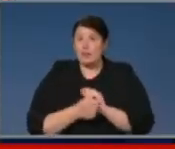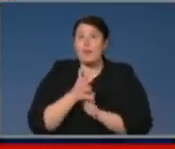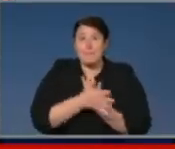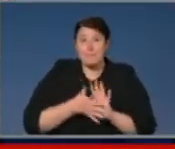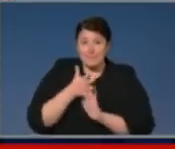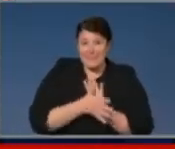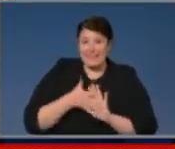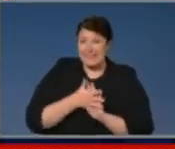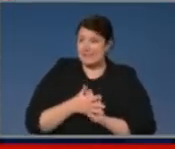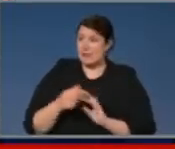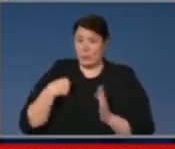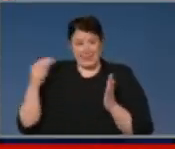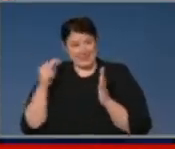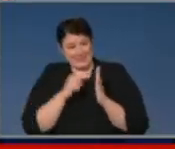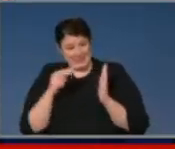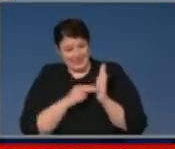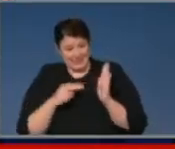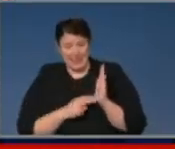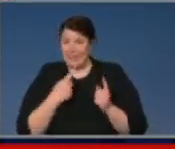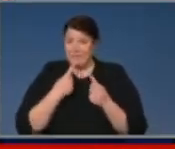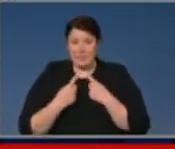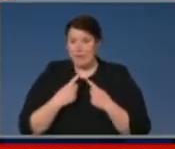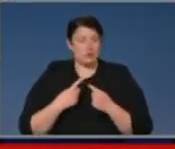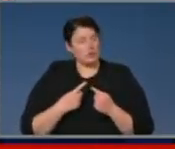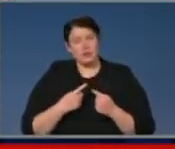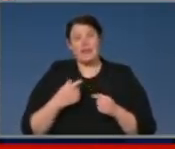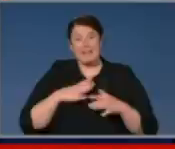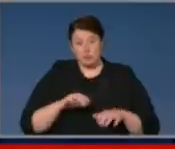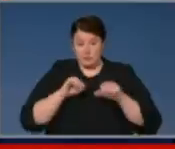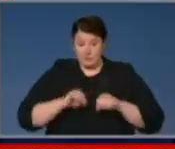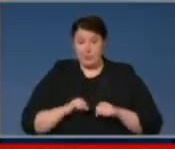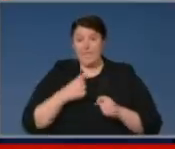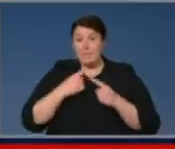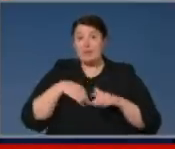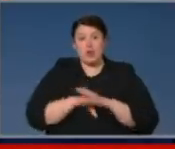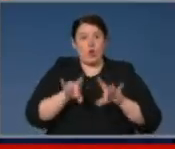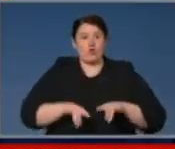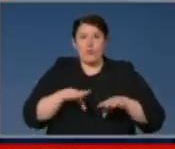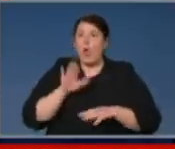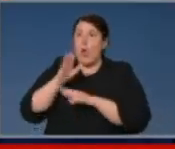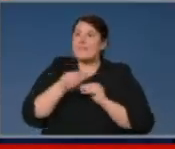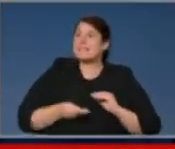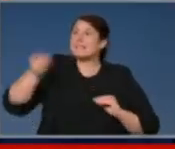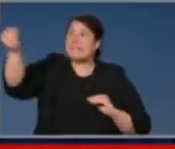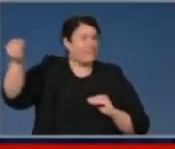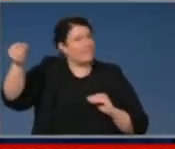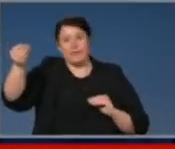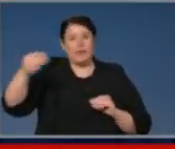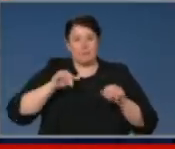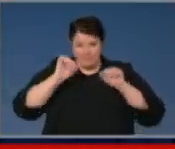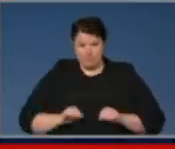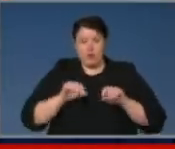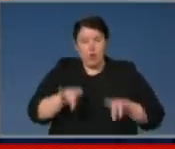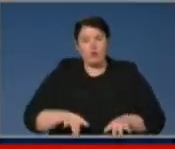which ensures that the data has to be kept on an Australian server. It cannot leave the country. It cannot be accessed by